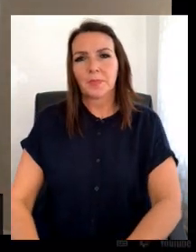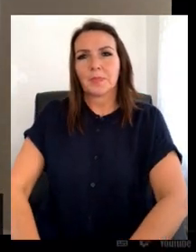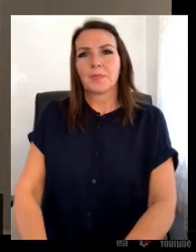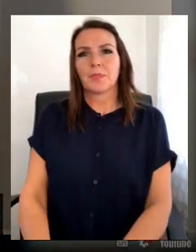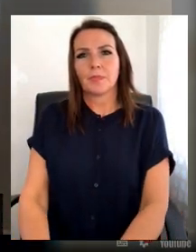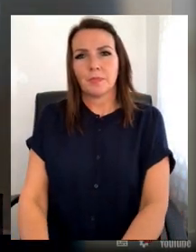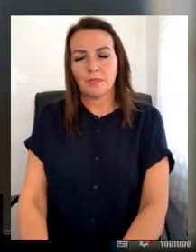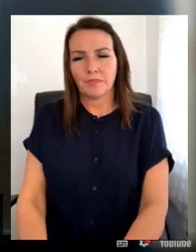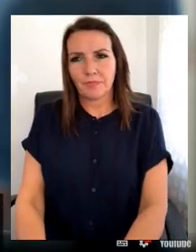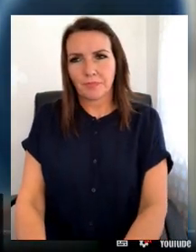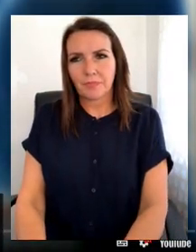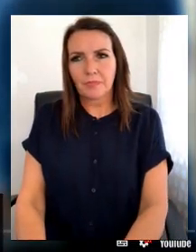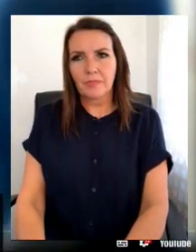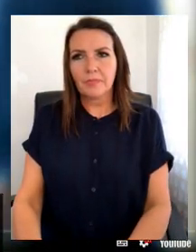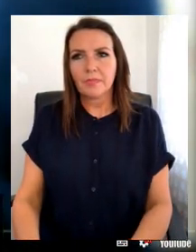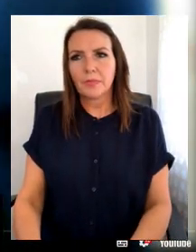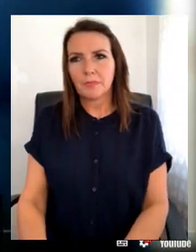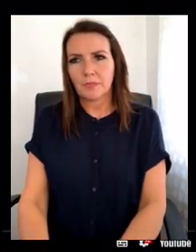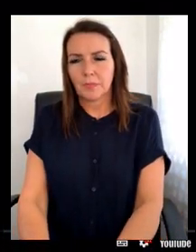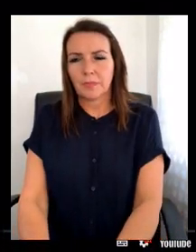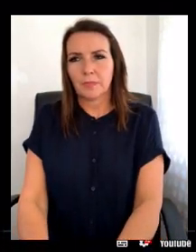Or I'll just keep going. Here we go.